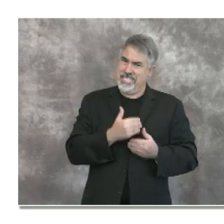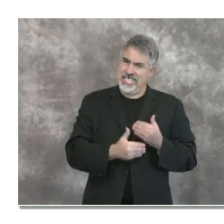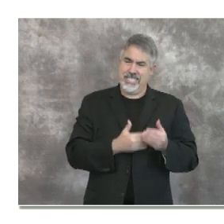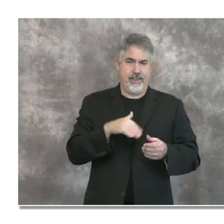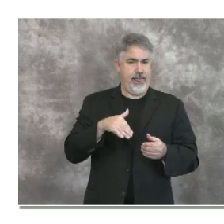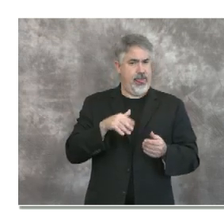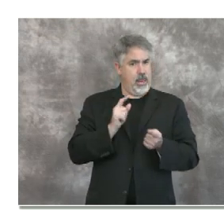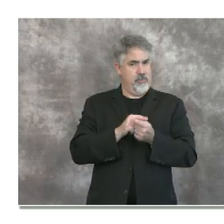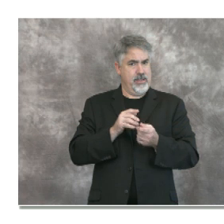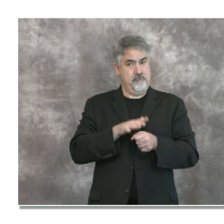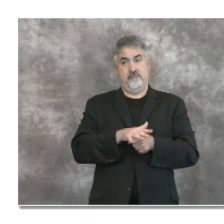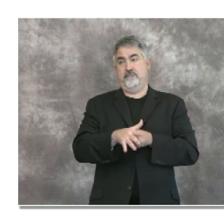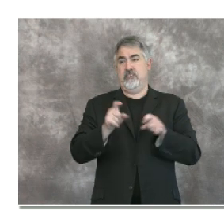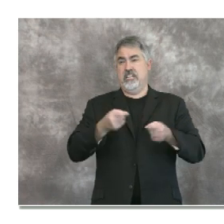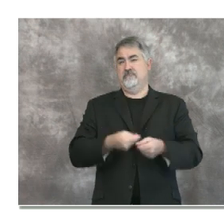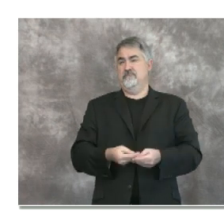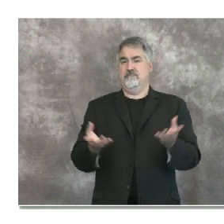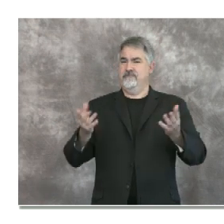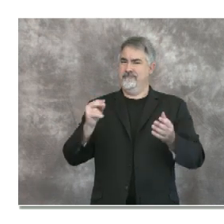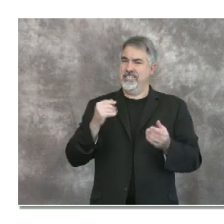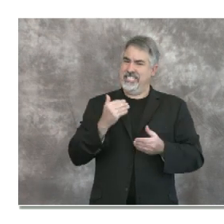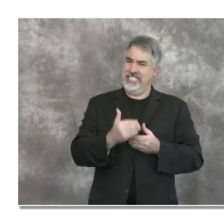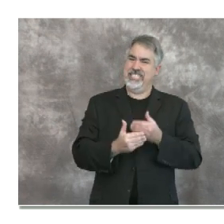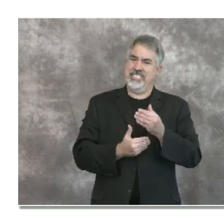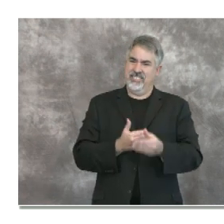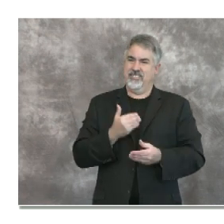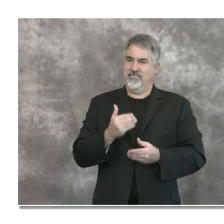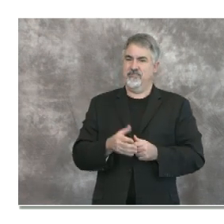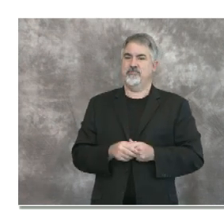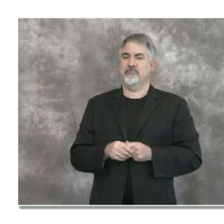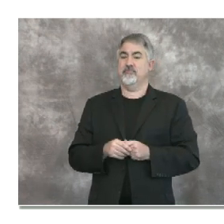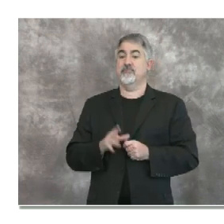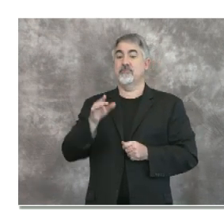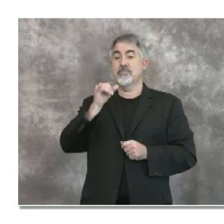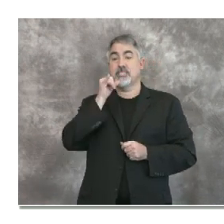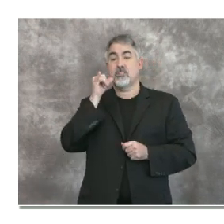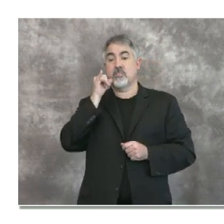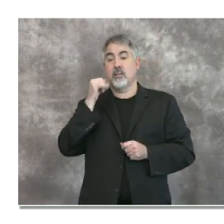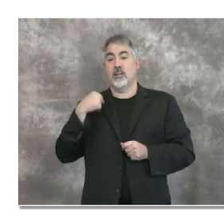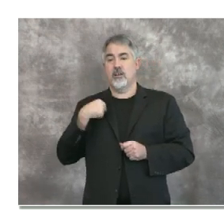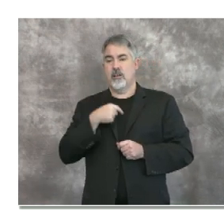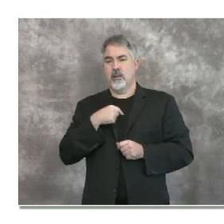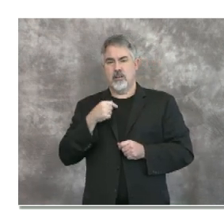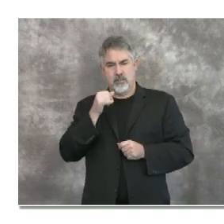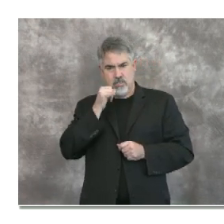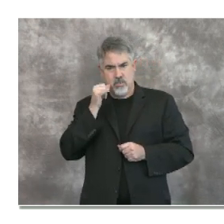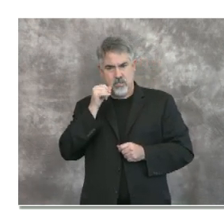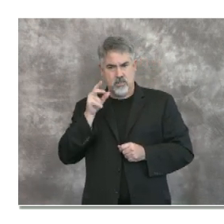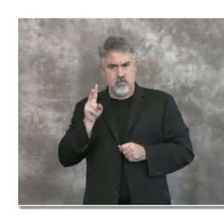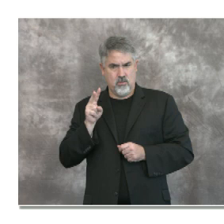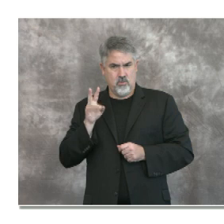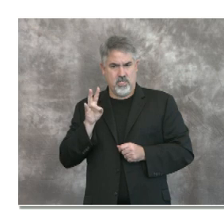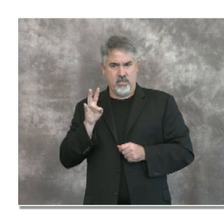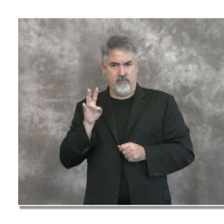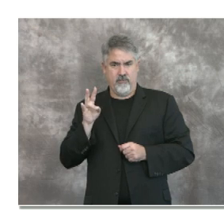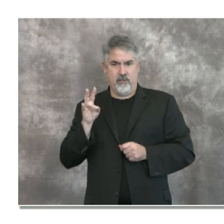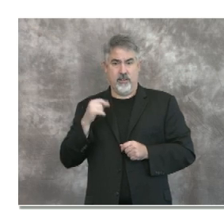I actually neglected to share that yesterday was the 20th, on the 27th, we actually